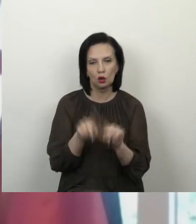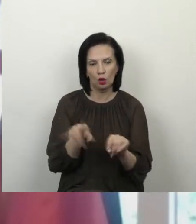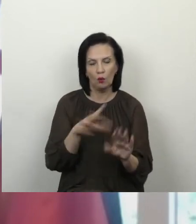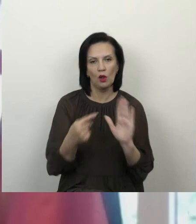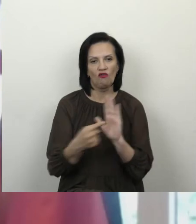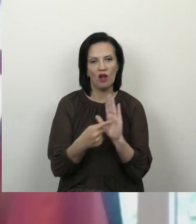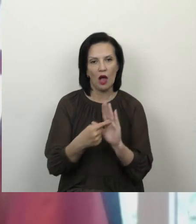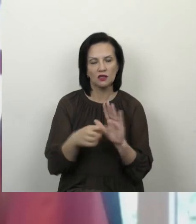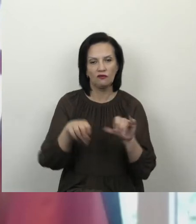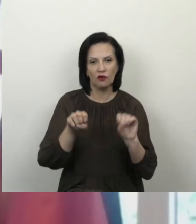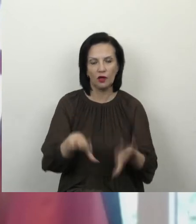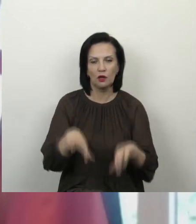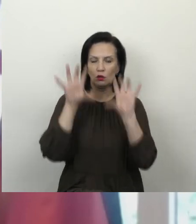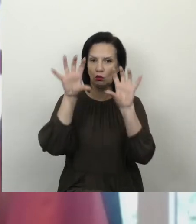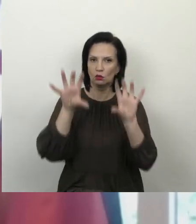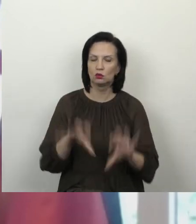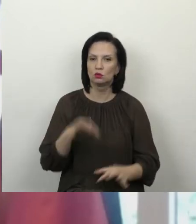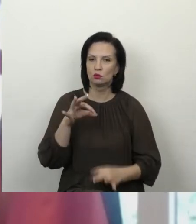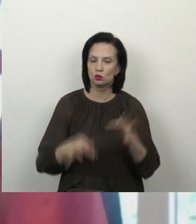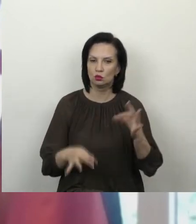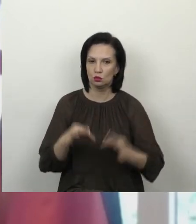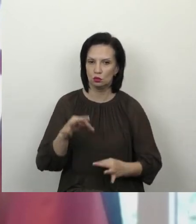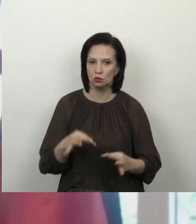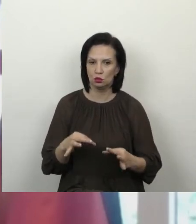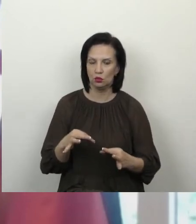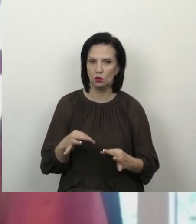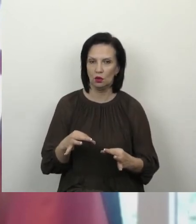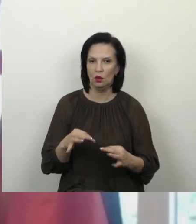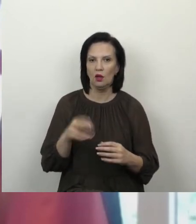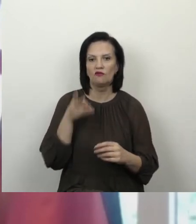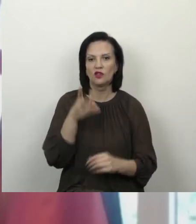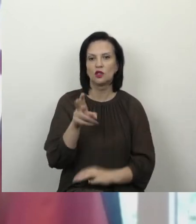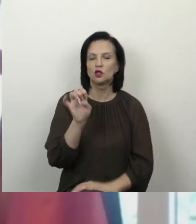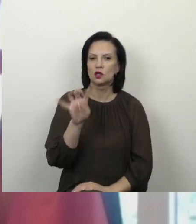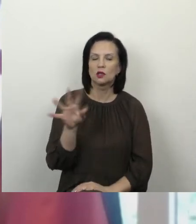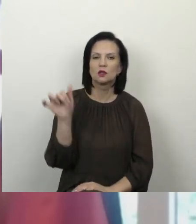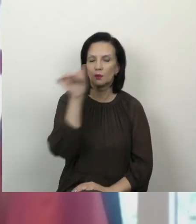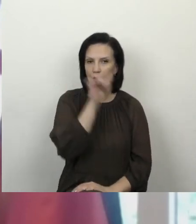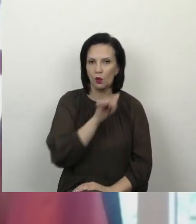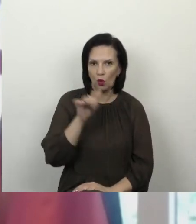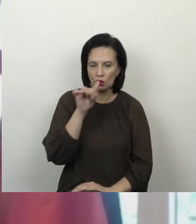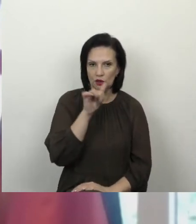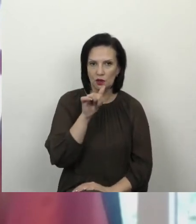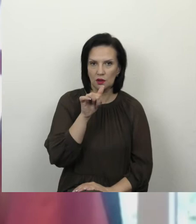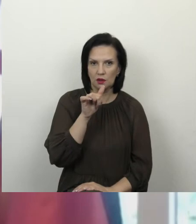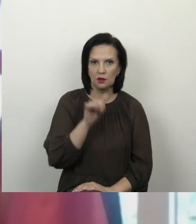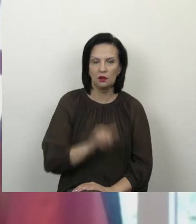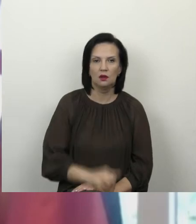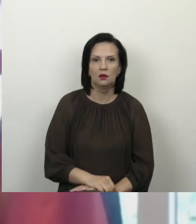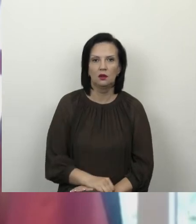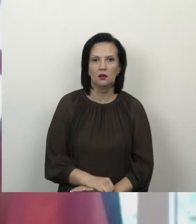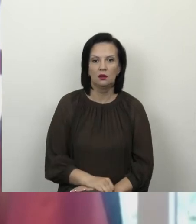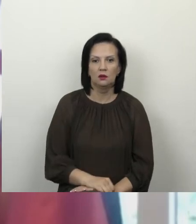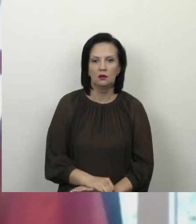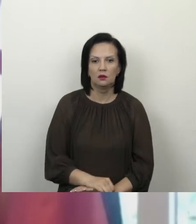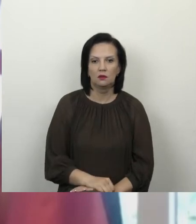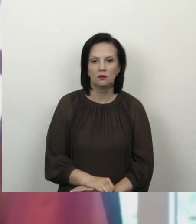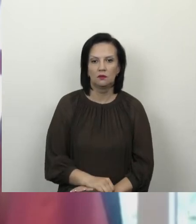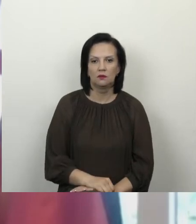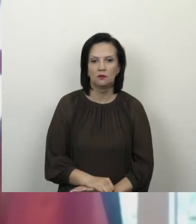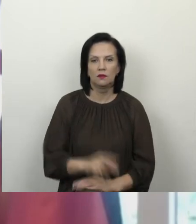of Rhineland-Palatinate in 2014, to which the German Federal Constitutional